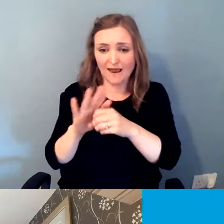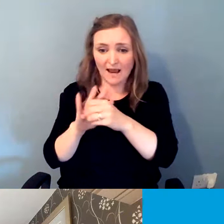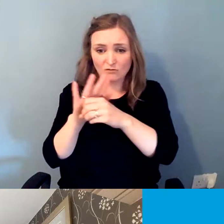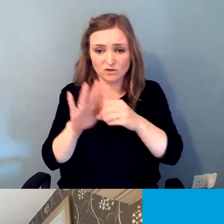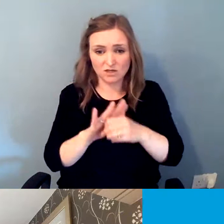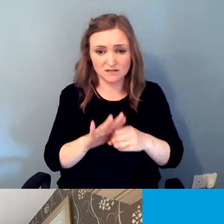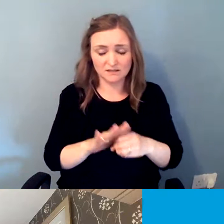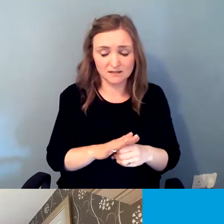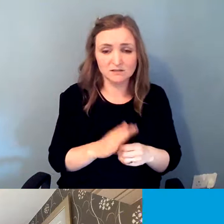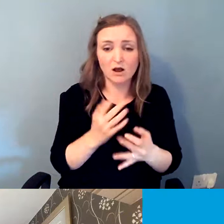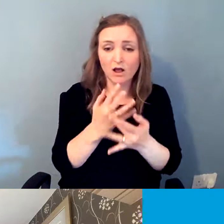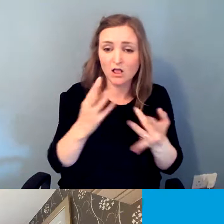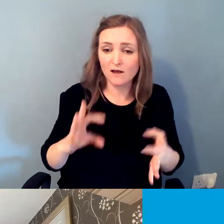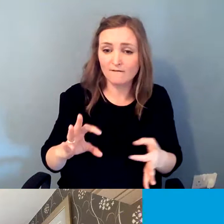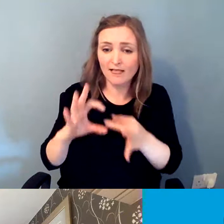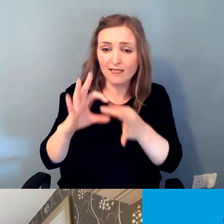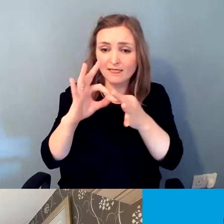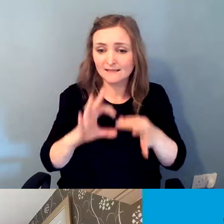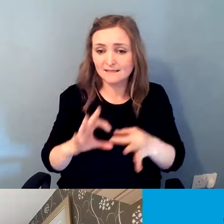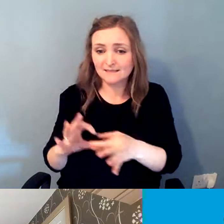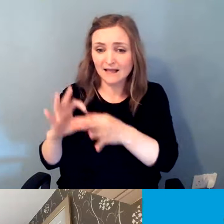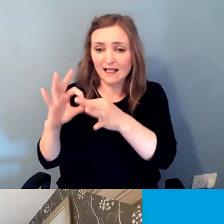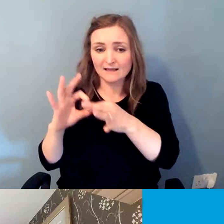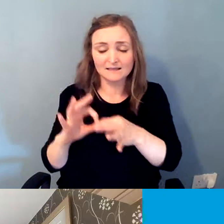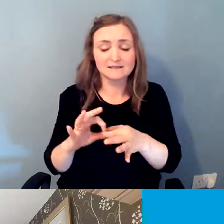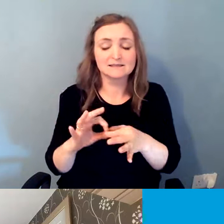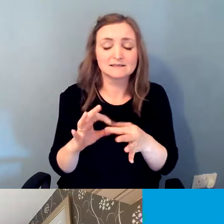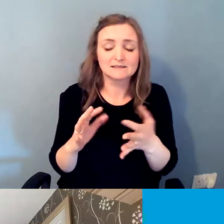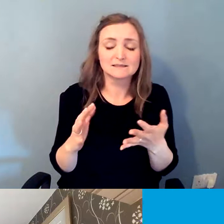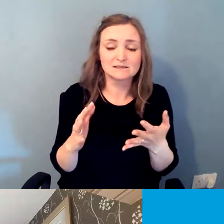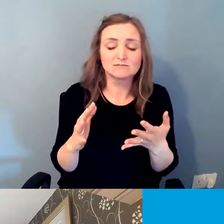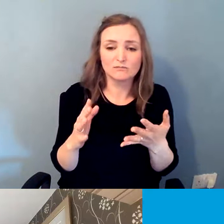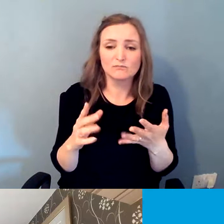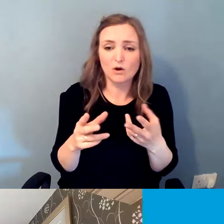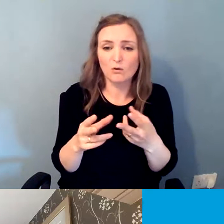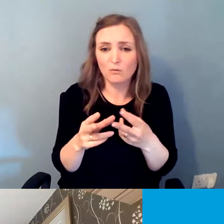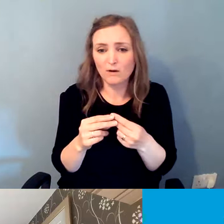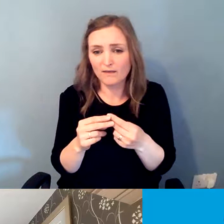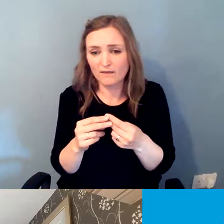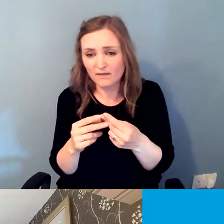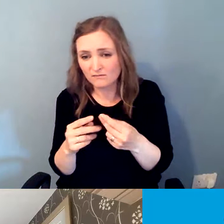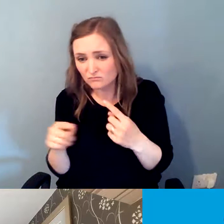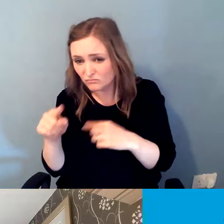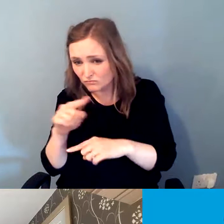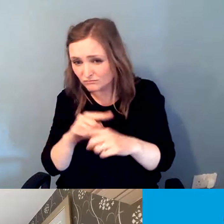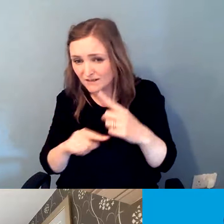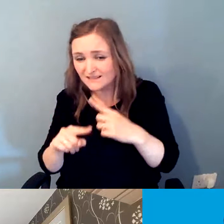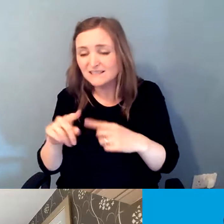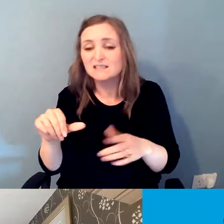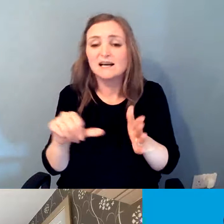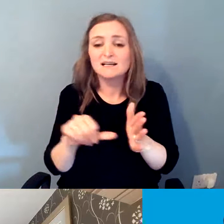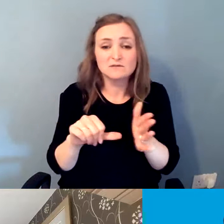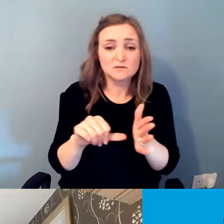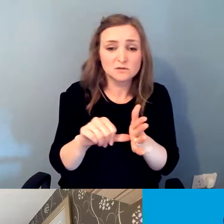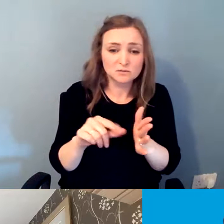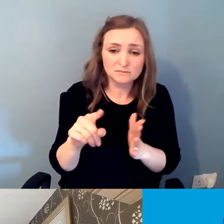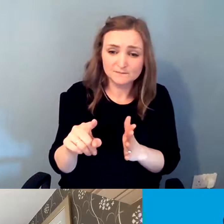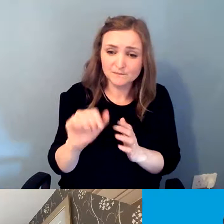with a lot of our neighbouring providers. So it's difficult to be able to answer the question specific